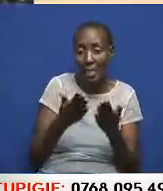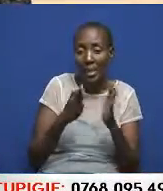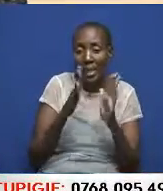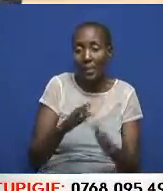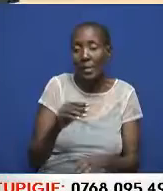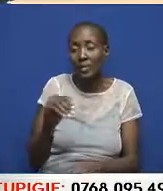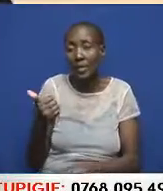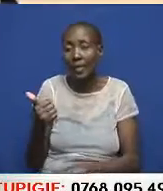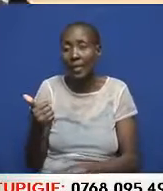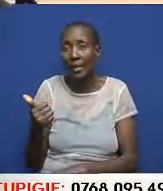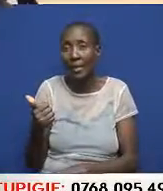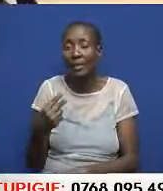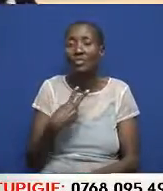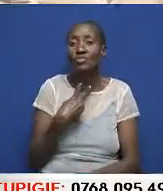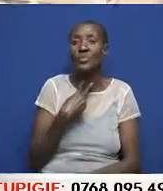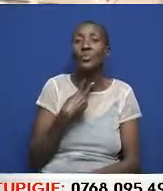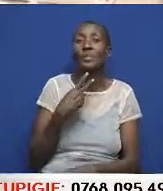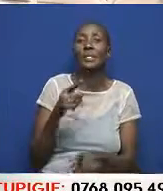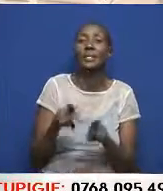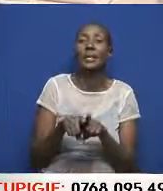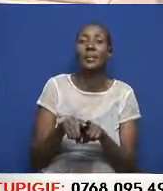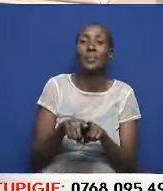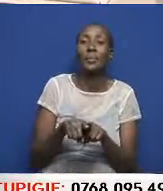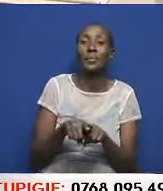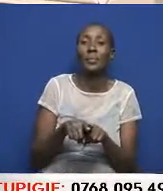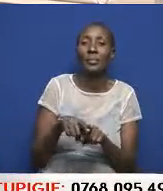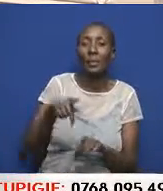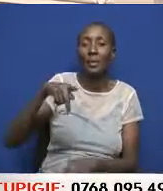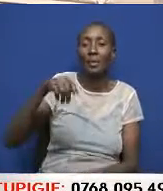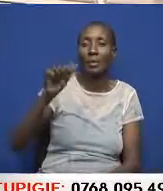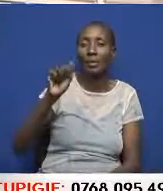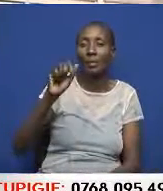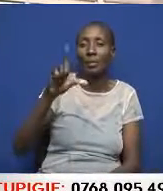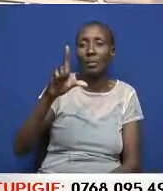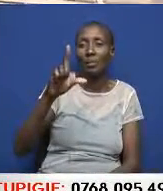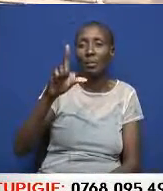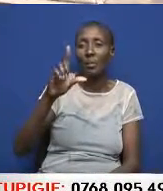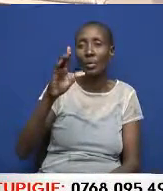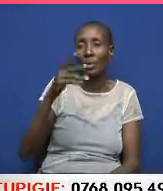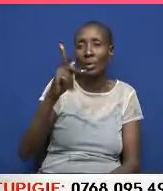trap. Yeah. Paul Kirobi, TV 47, Nairobi.